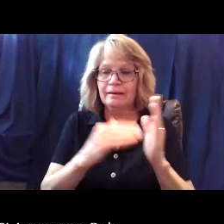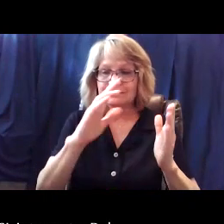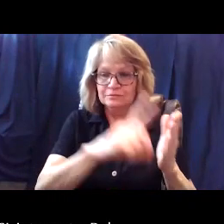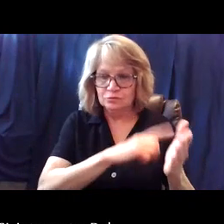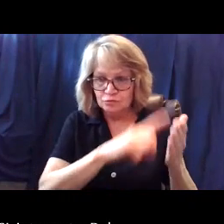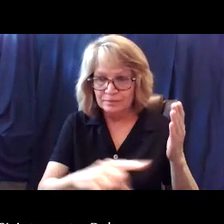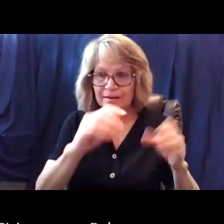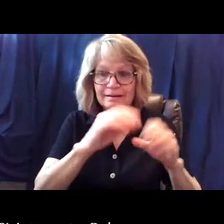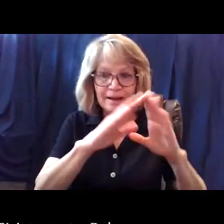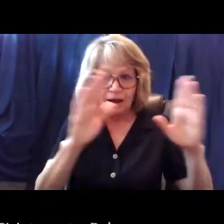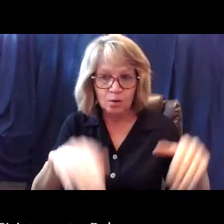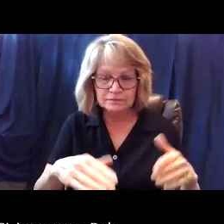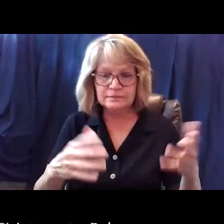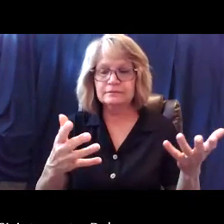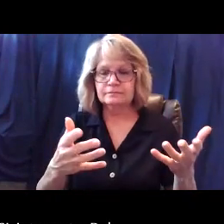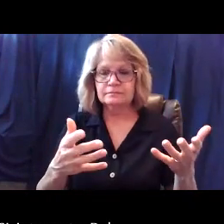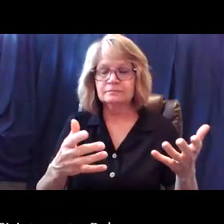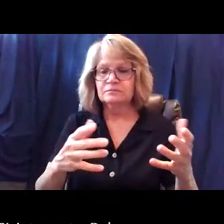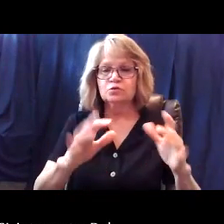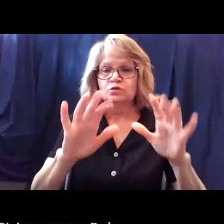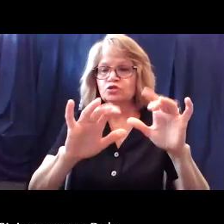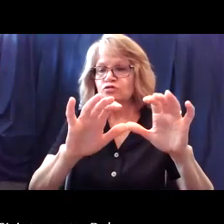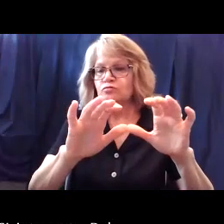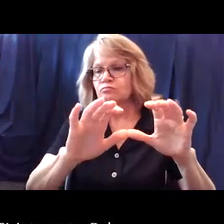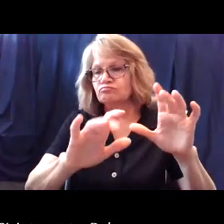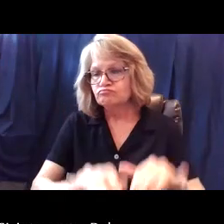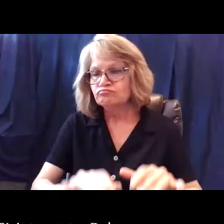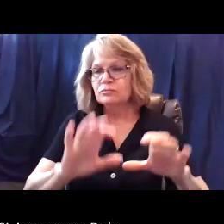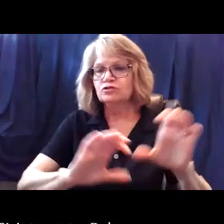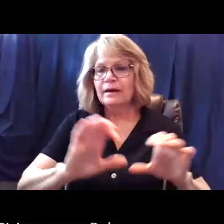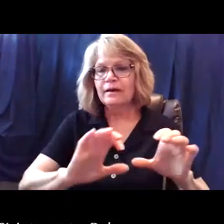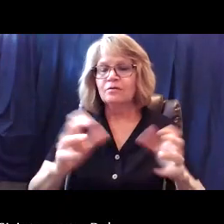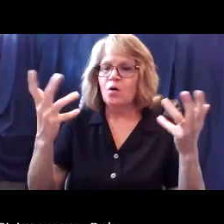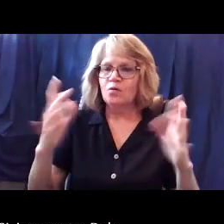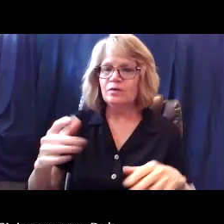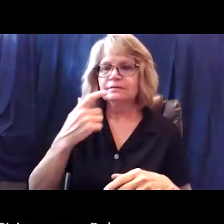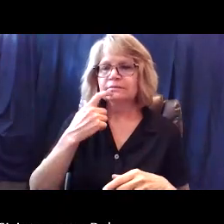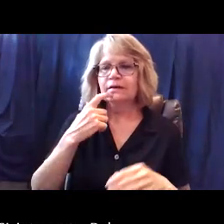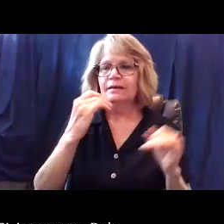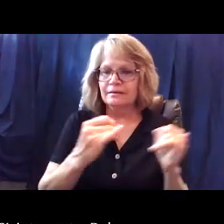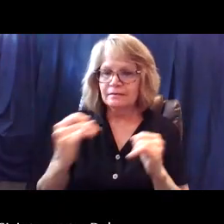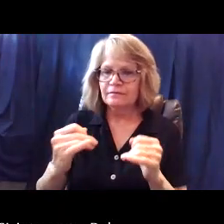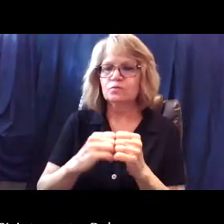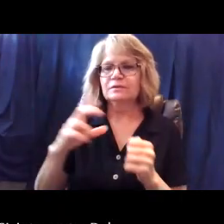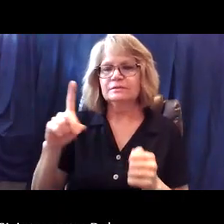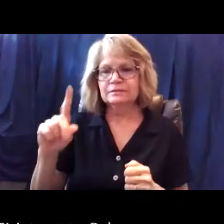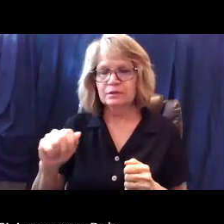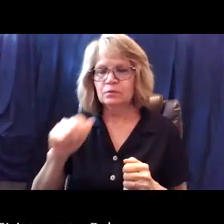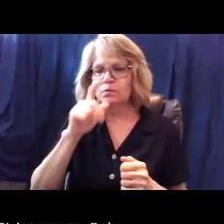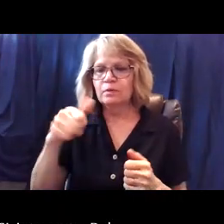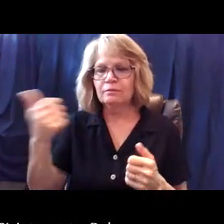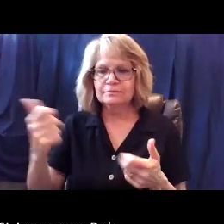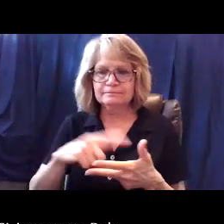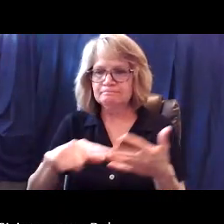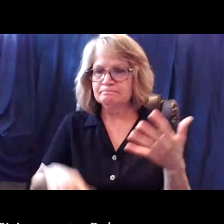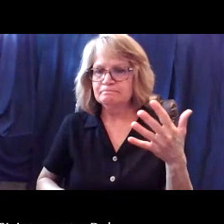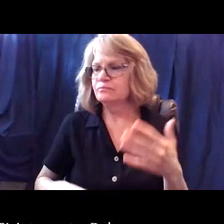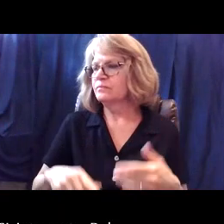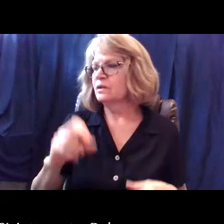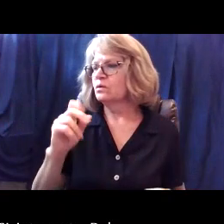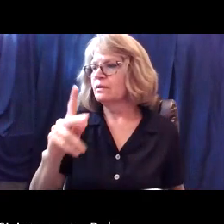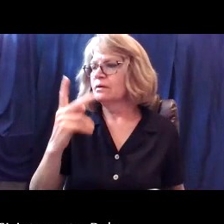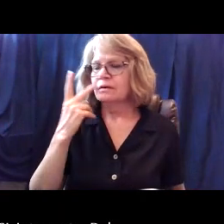housing, to feel free to enter them into the chat. We already spoke about individuals with disabilities. All right, I